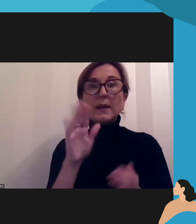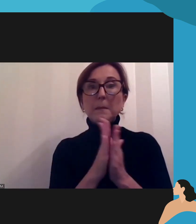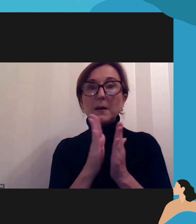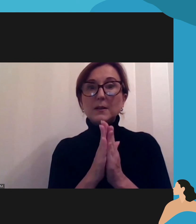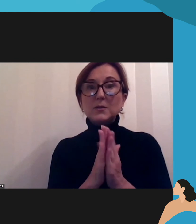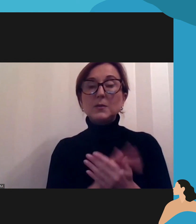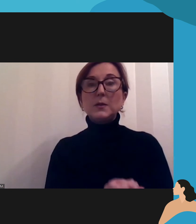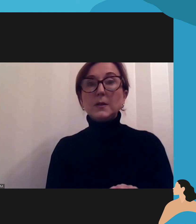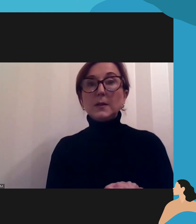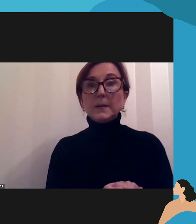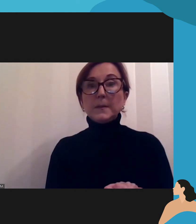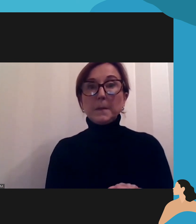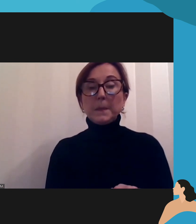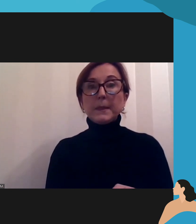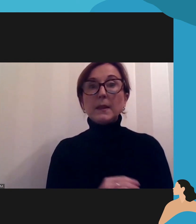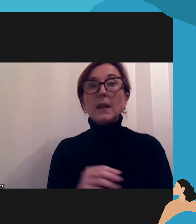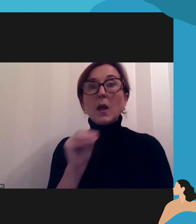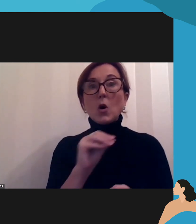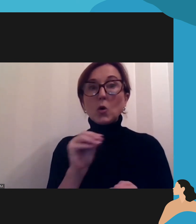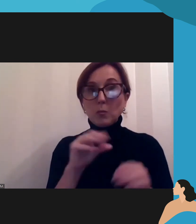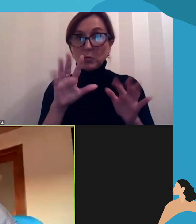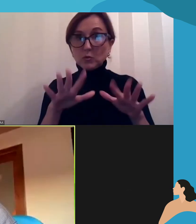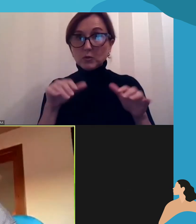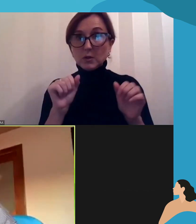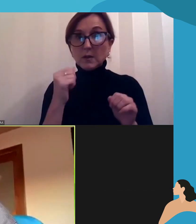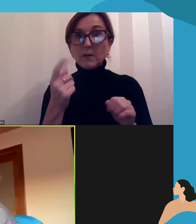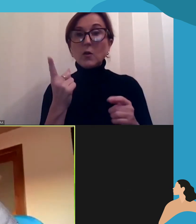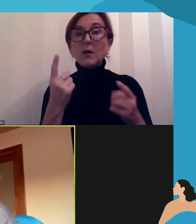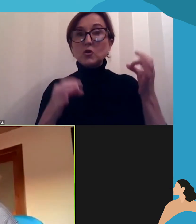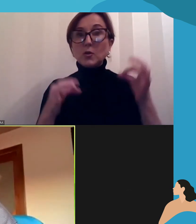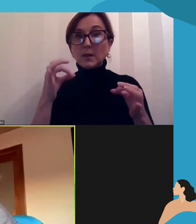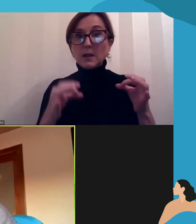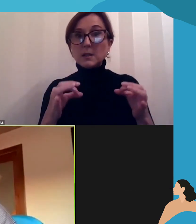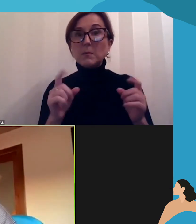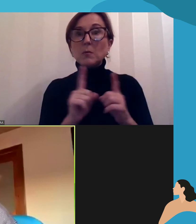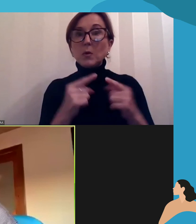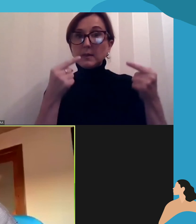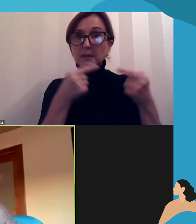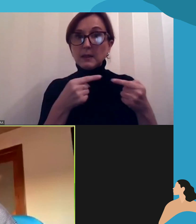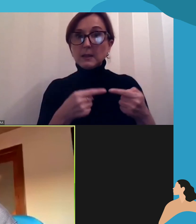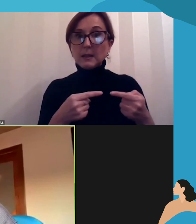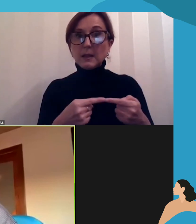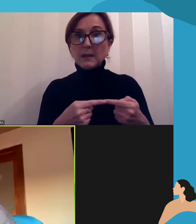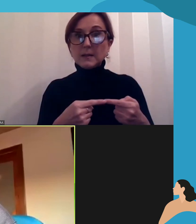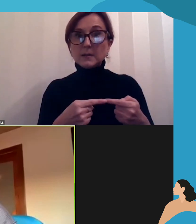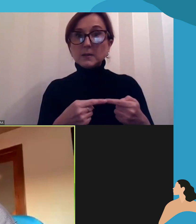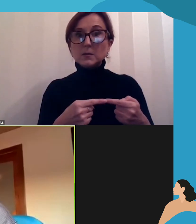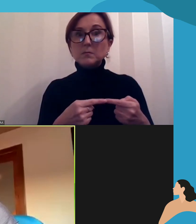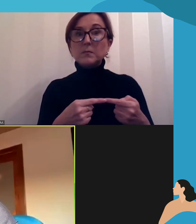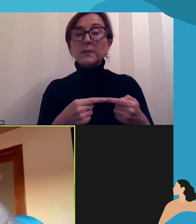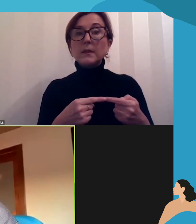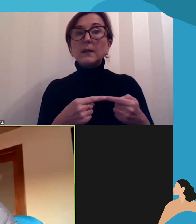Thank you. And Ms. Zieniūtė, in implementing the ruling of